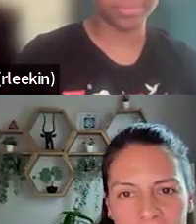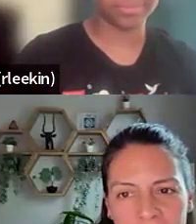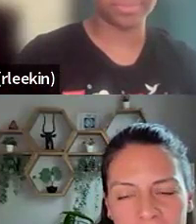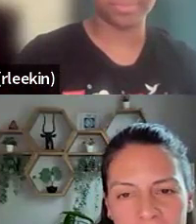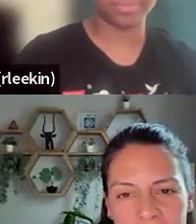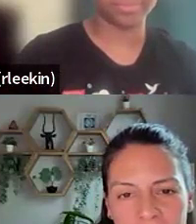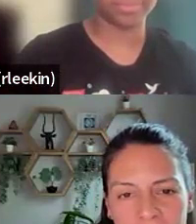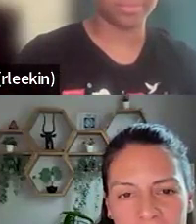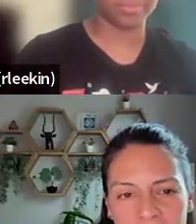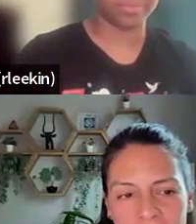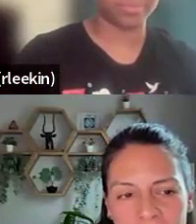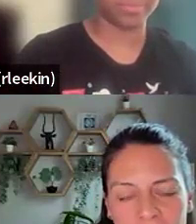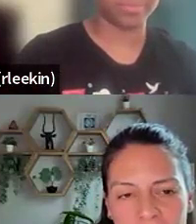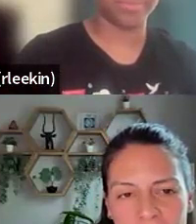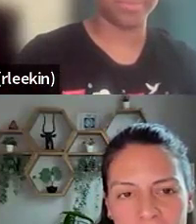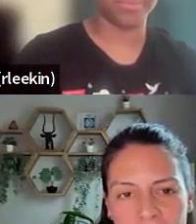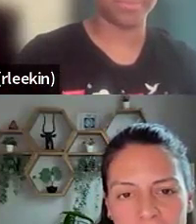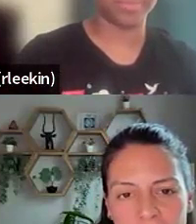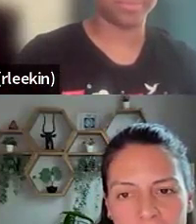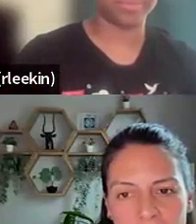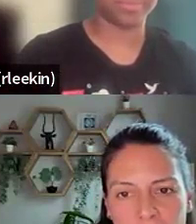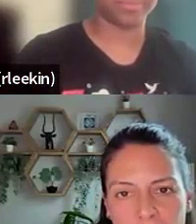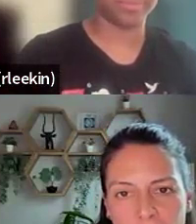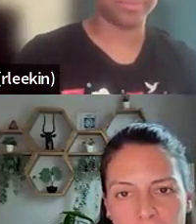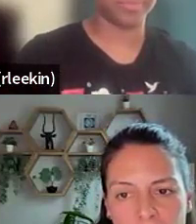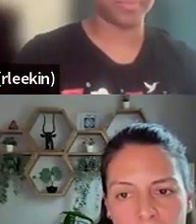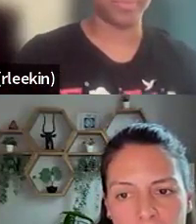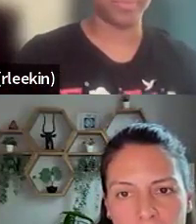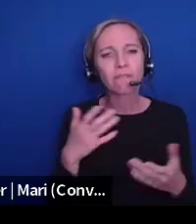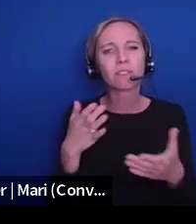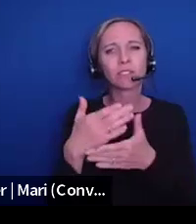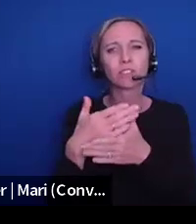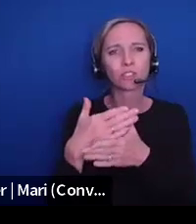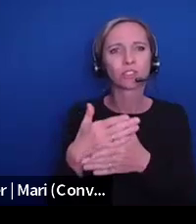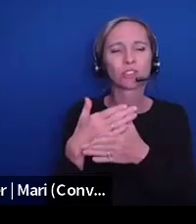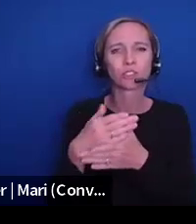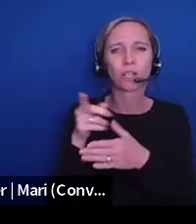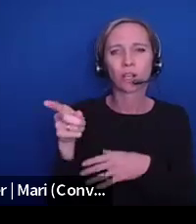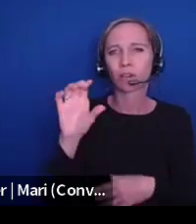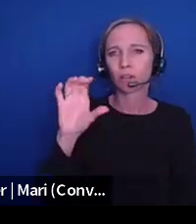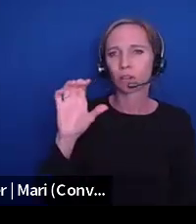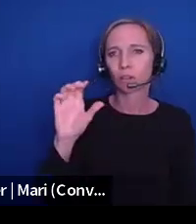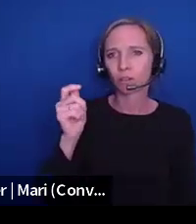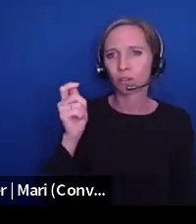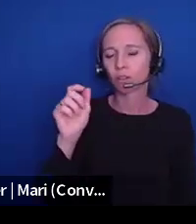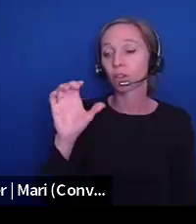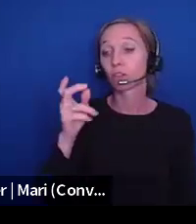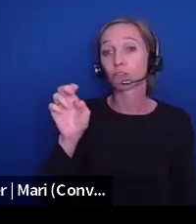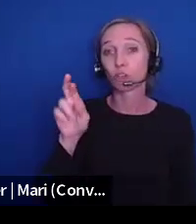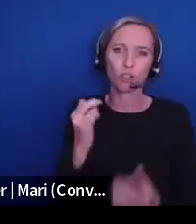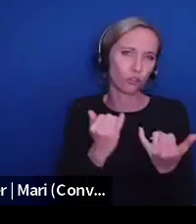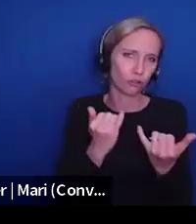interesting. So sorry about that. I have shared the charter as it is